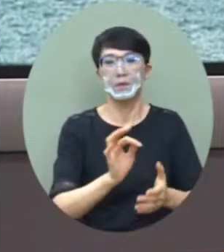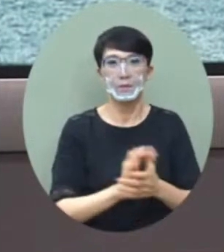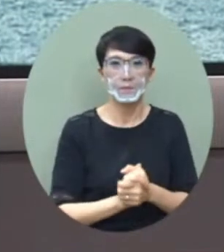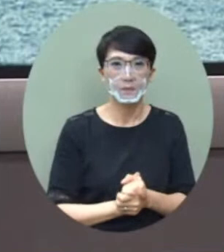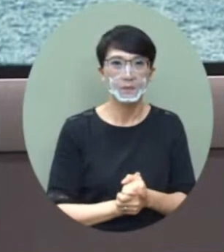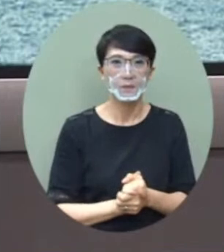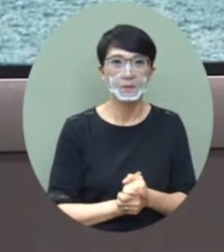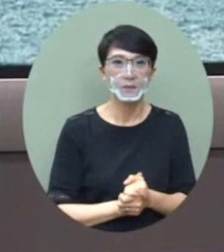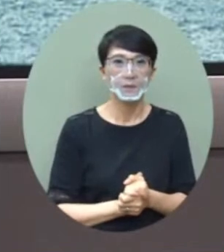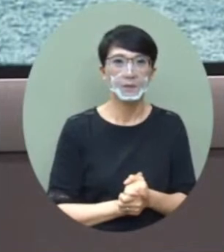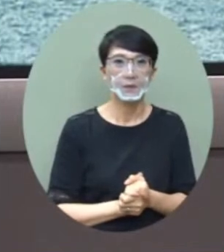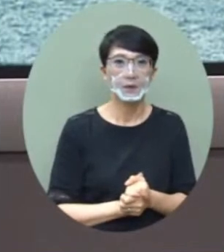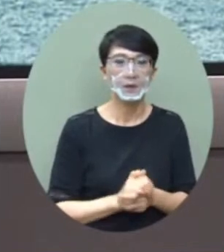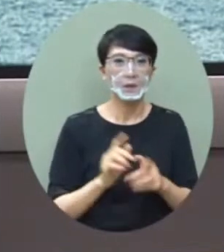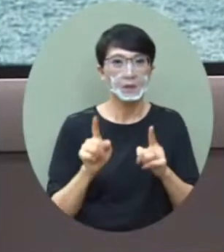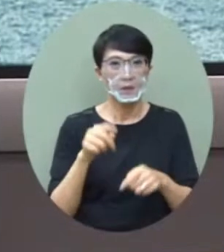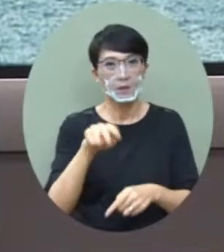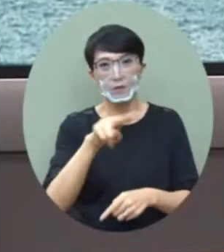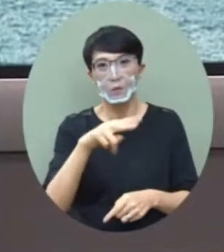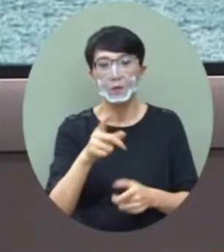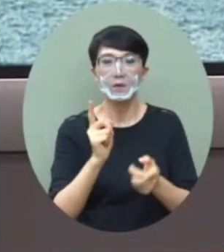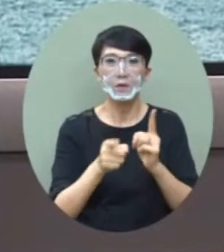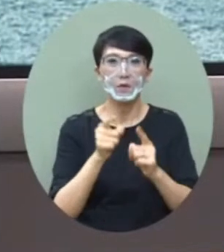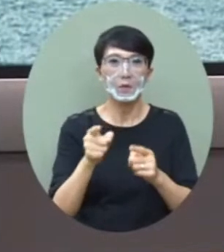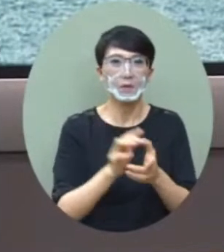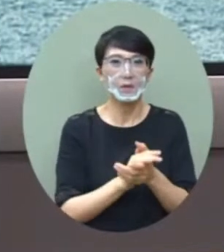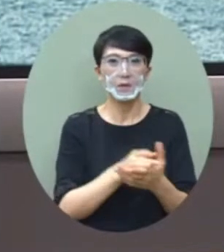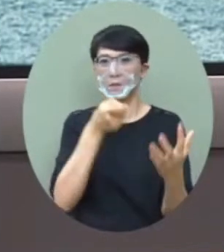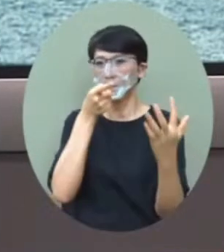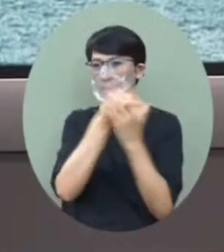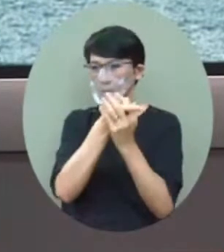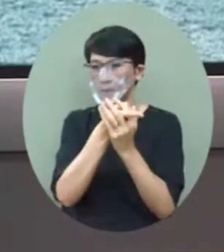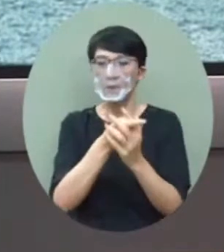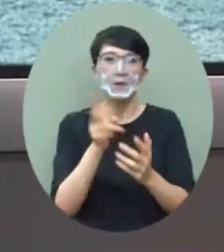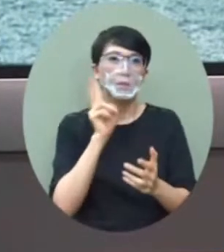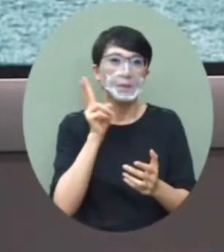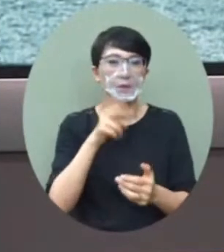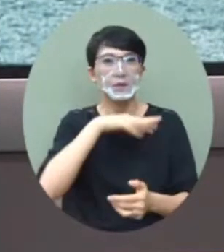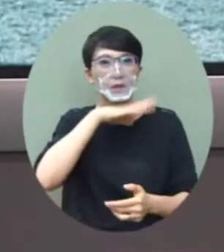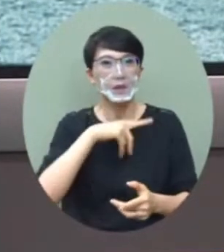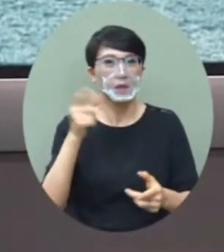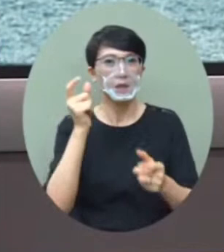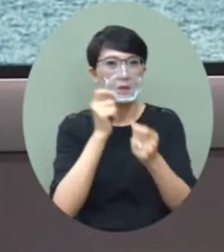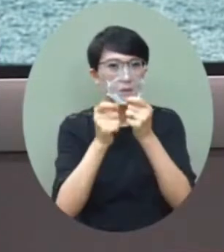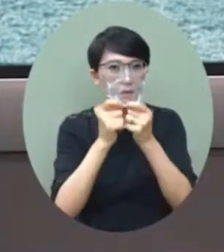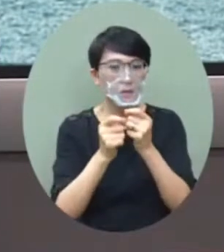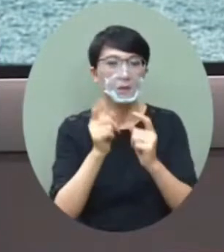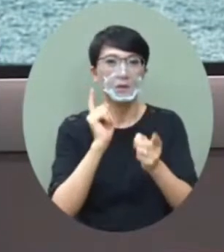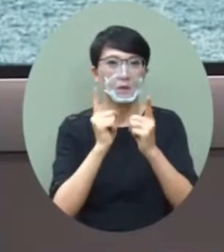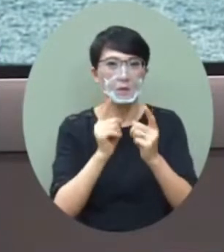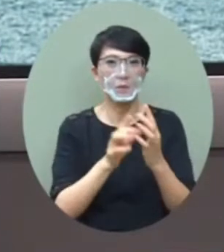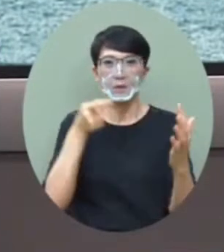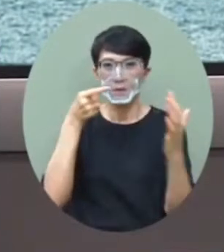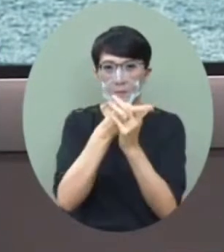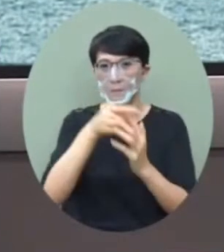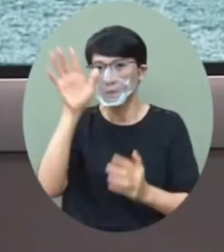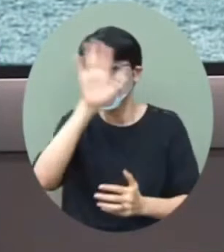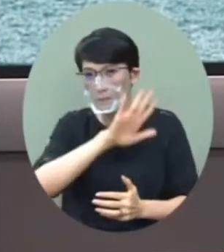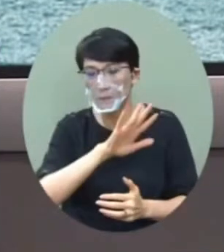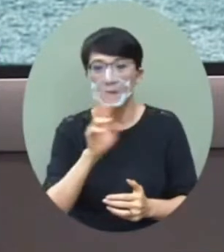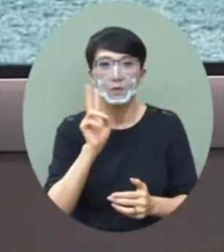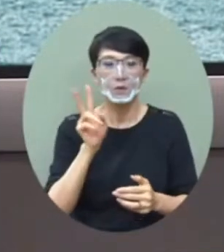not positive cases. And in that case, we would terminate their isolation orders. There were some cases in